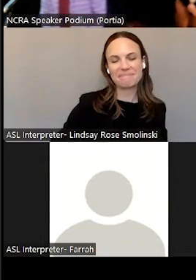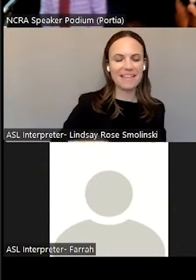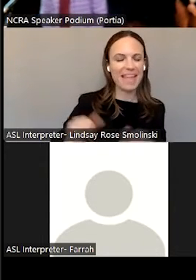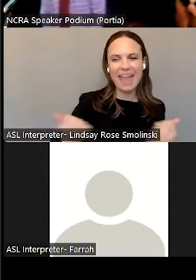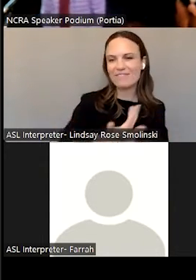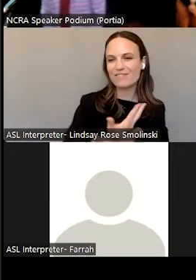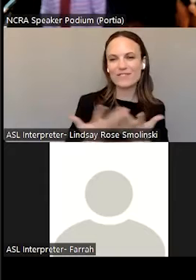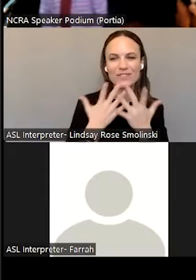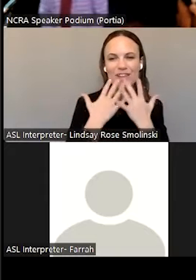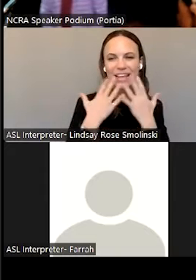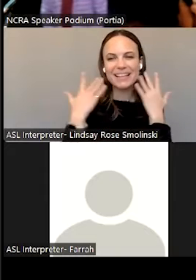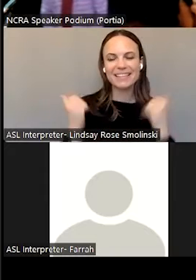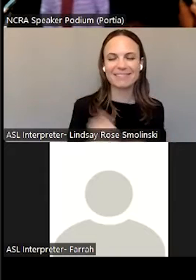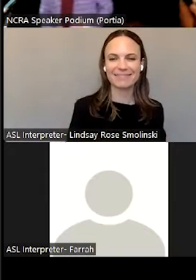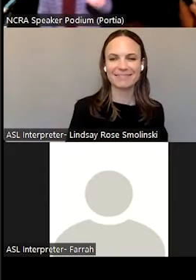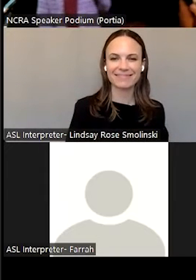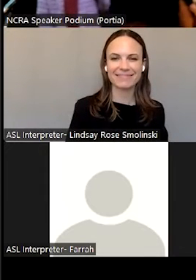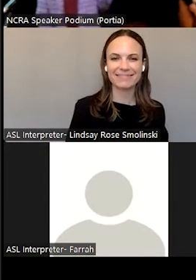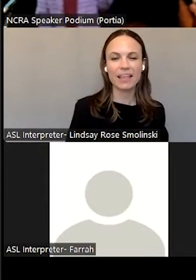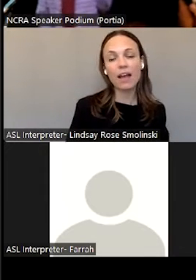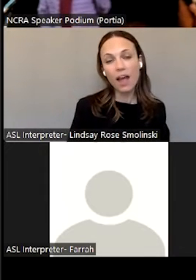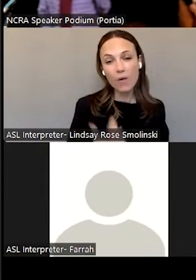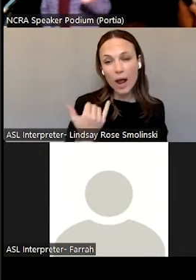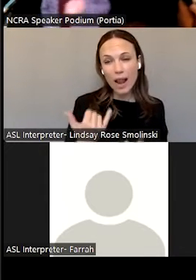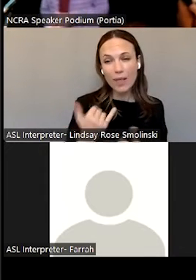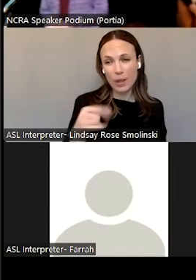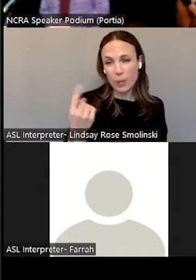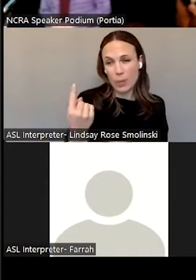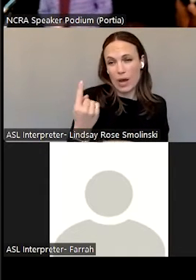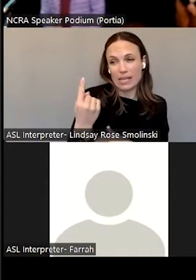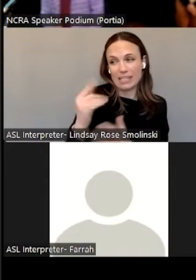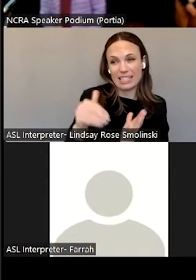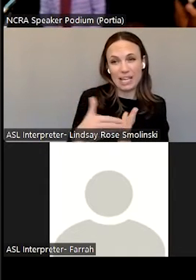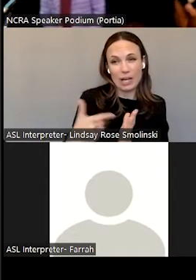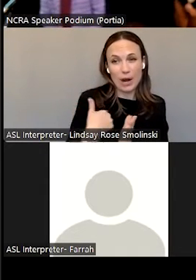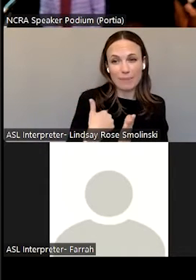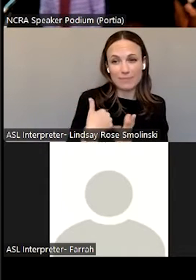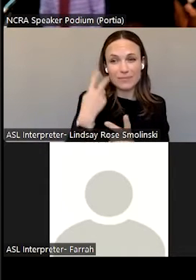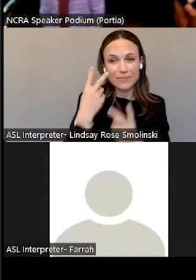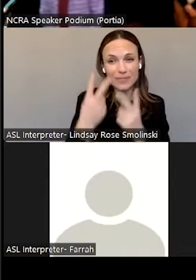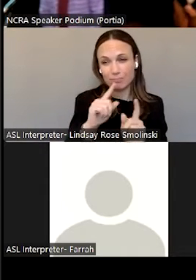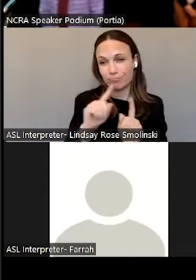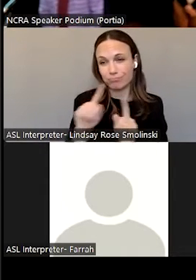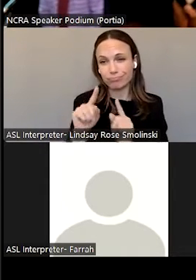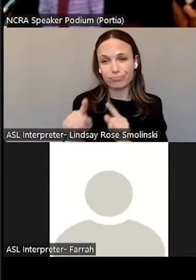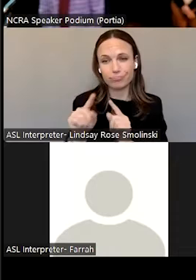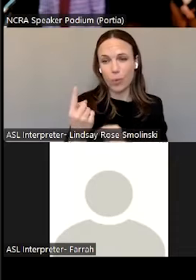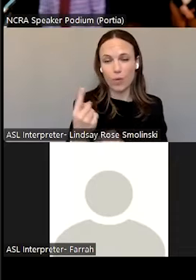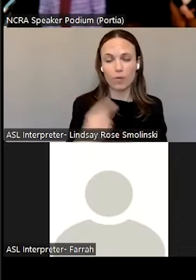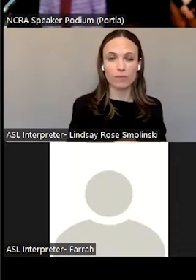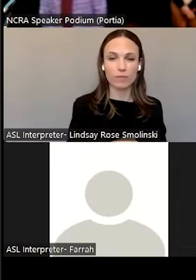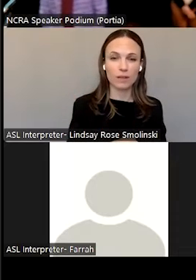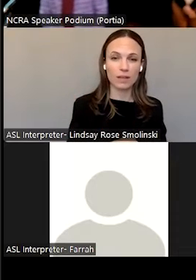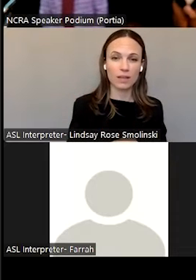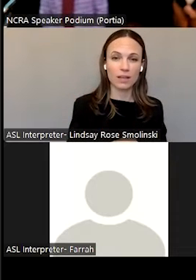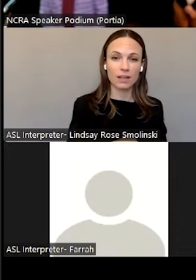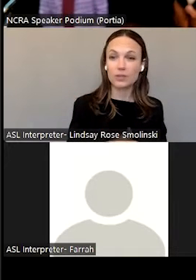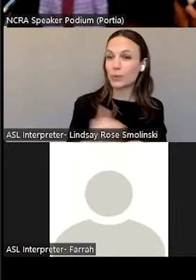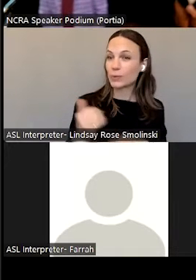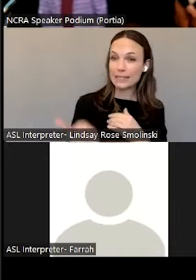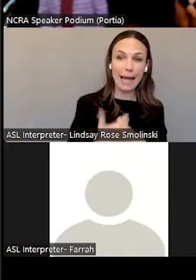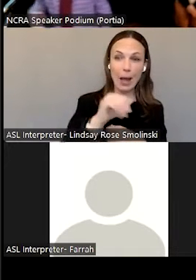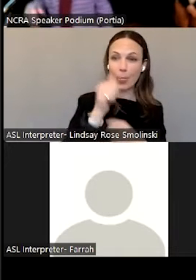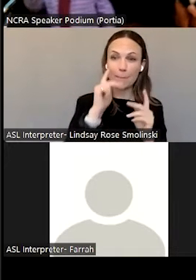friendly. And right now, that's the only recycling center I'm visiting. So send other people my